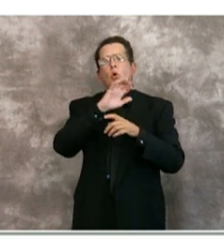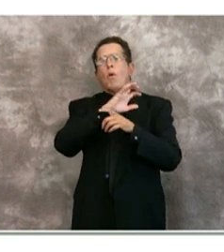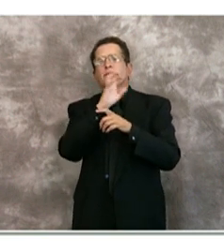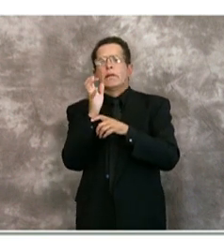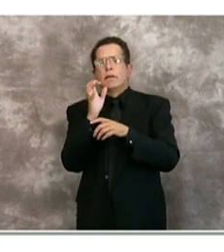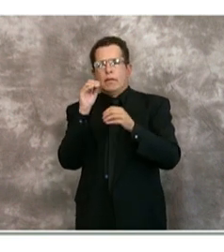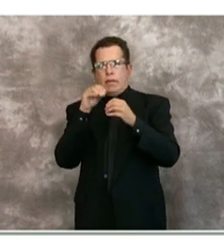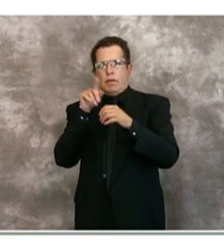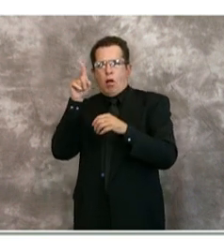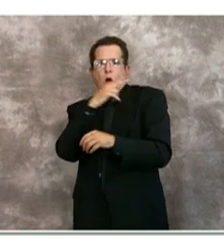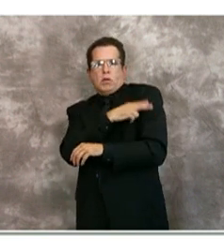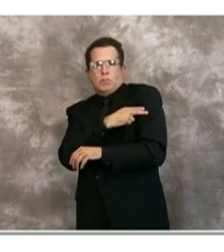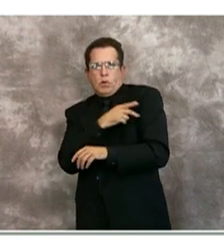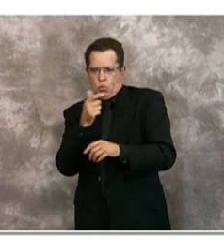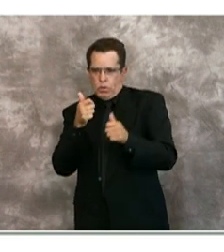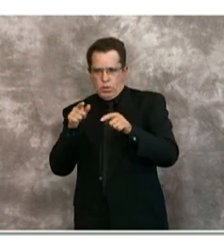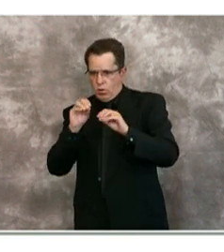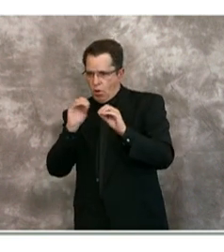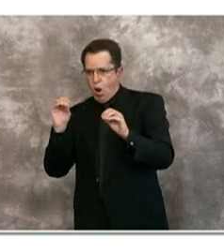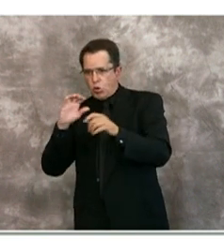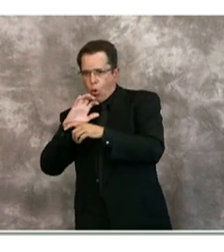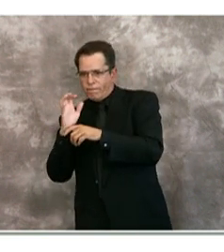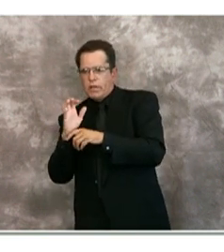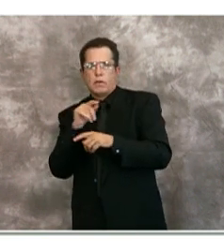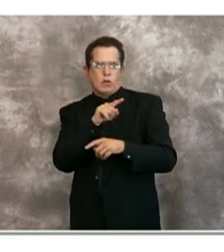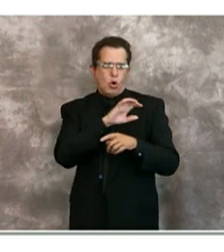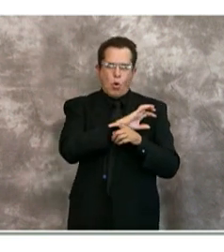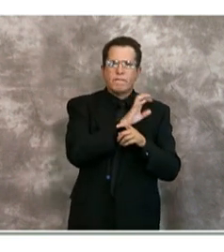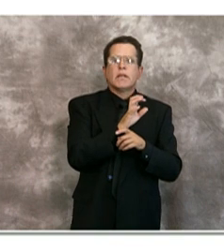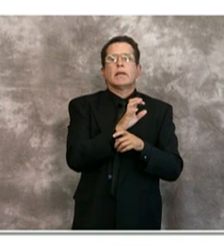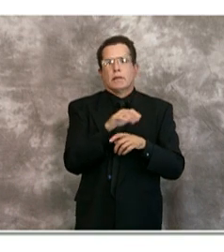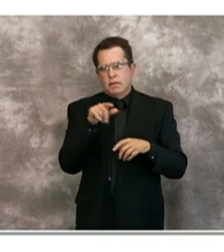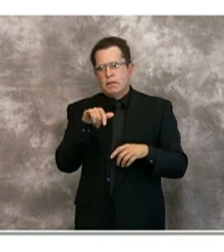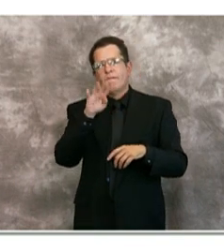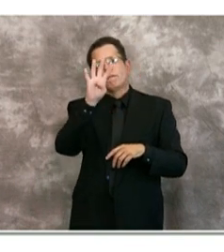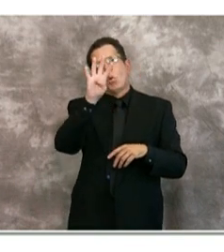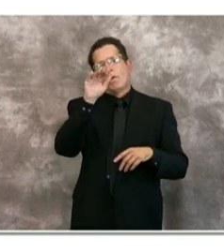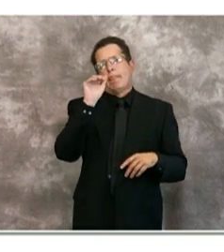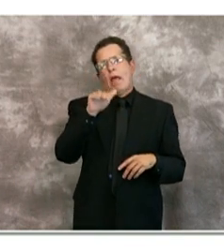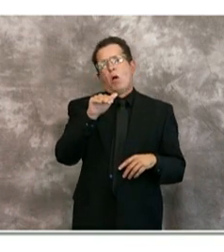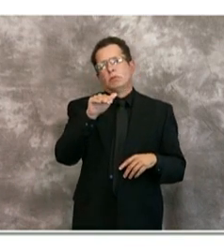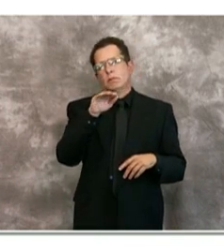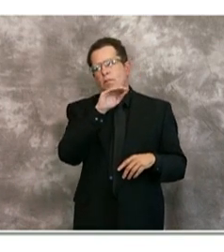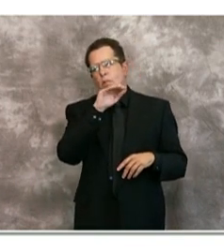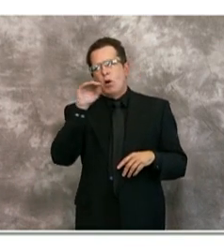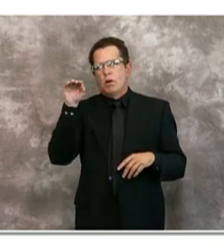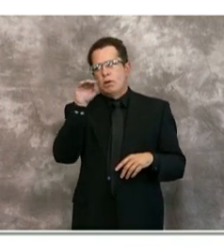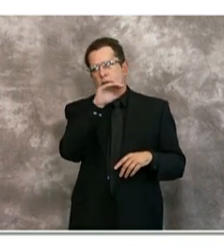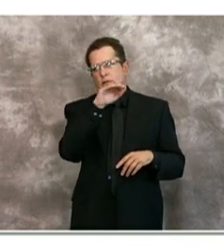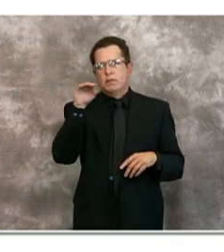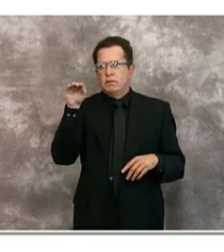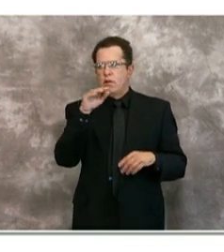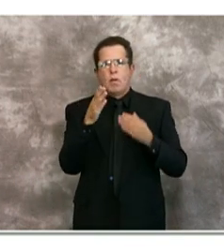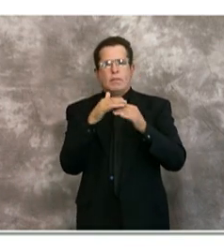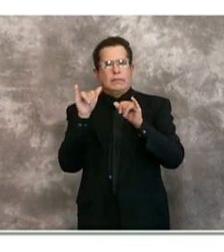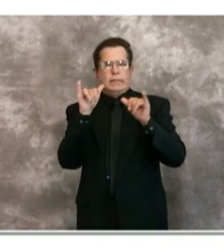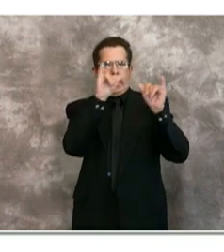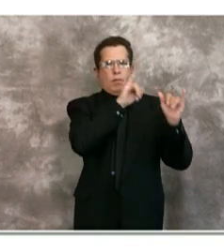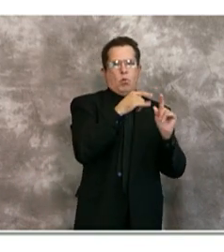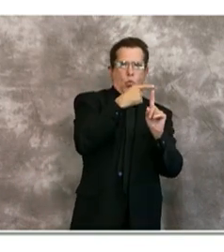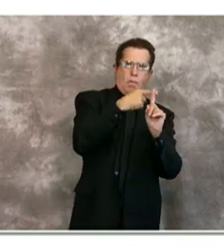hospital utilization, non-COVID, still there right around the 4,000 mark, which was about where we were a month